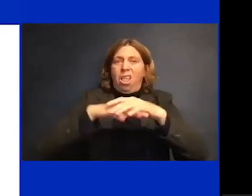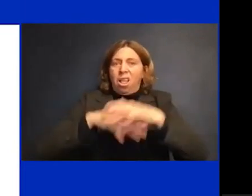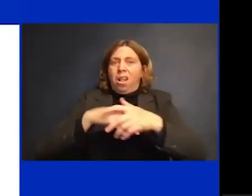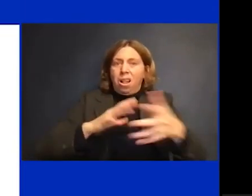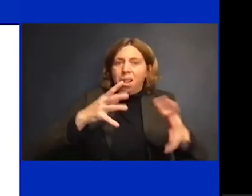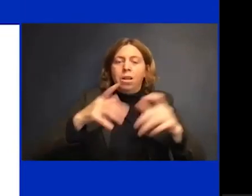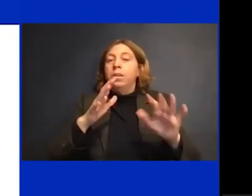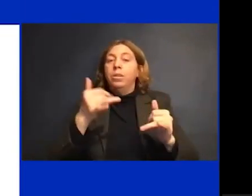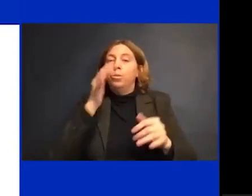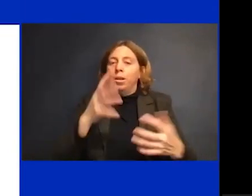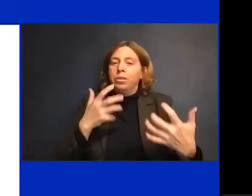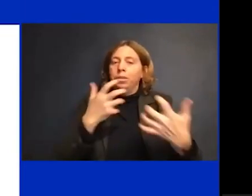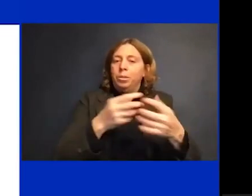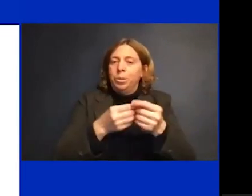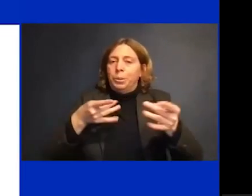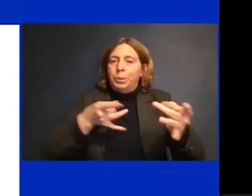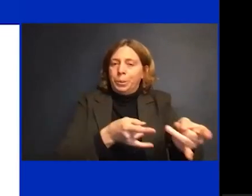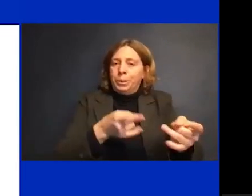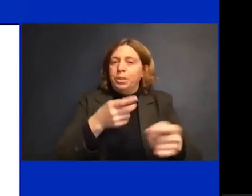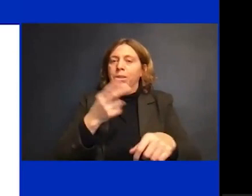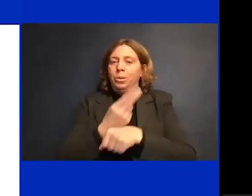operators using the facility.